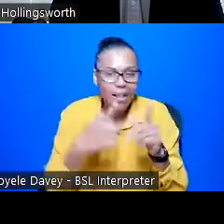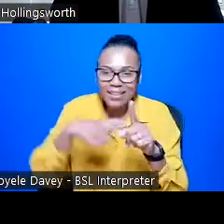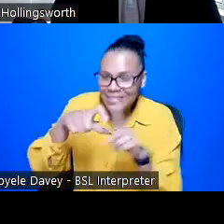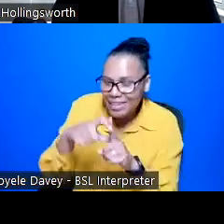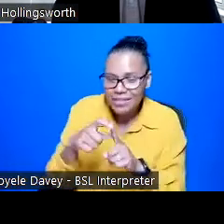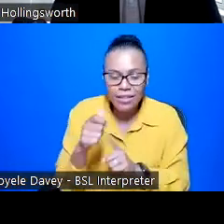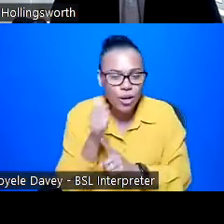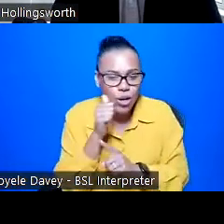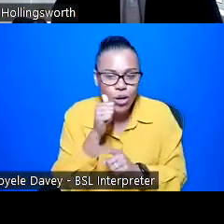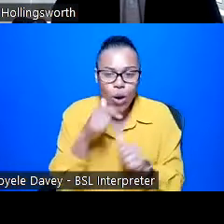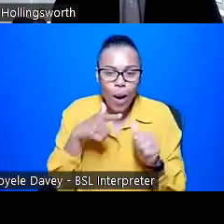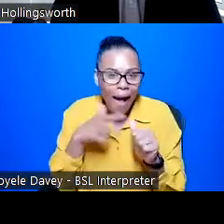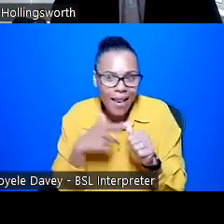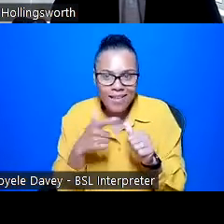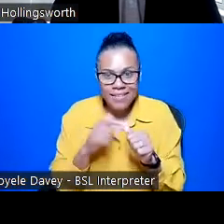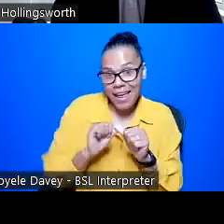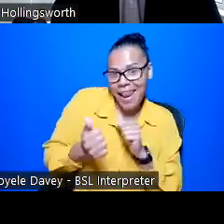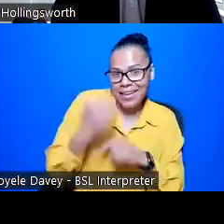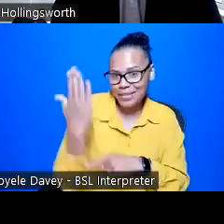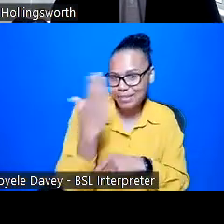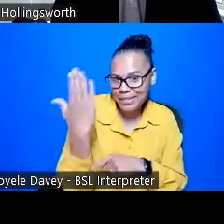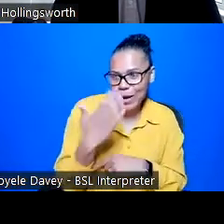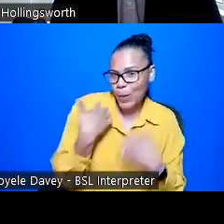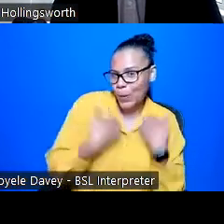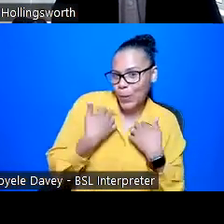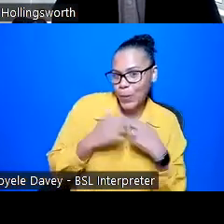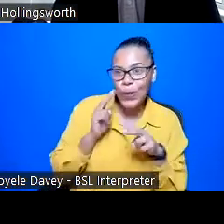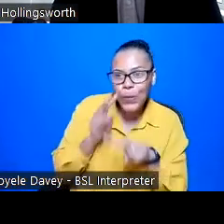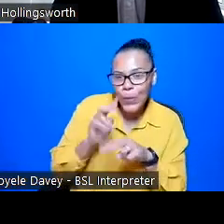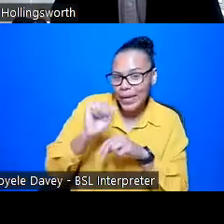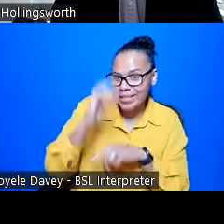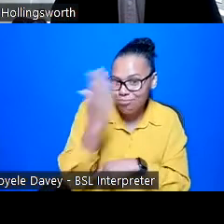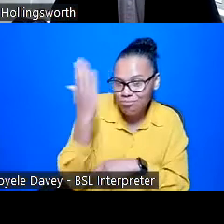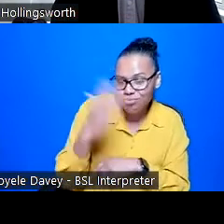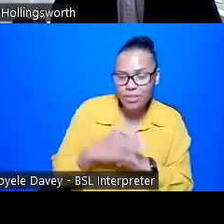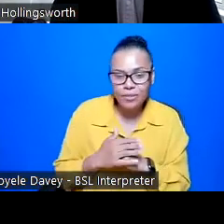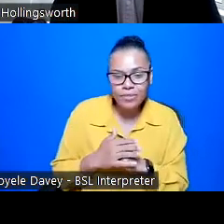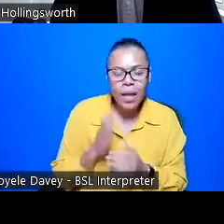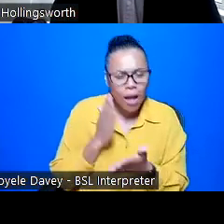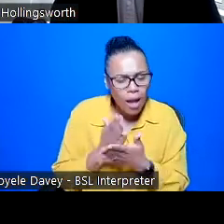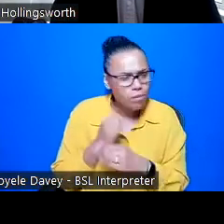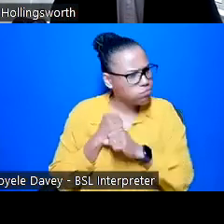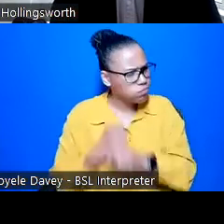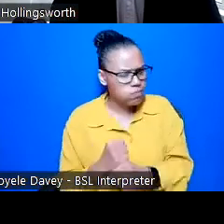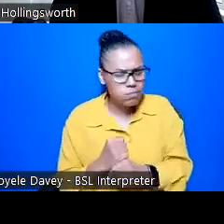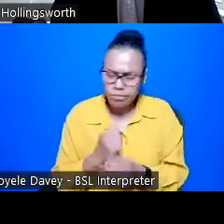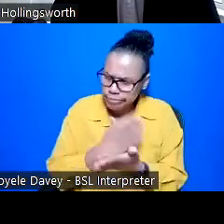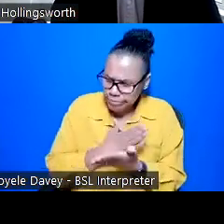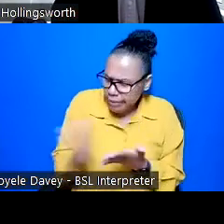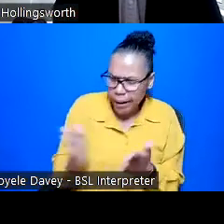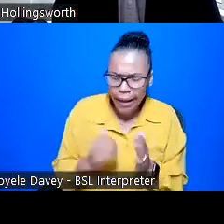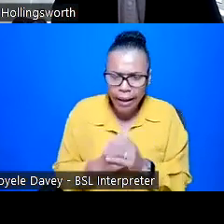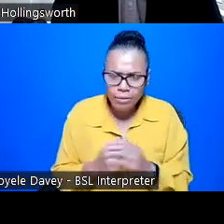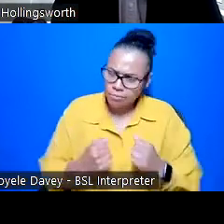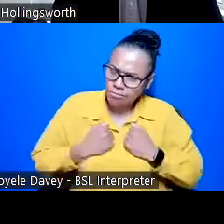me shortly, and I'm very keen to listen to him. I'm very sincere myself personally in my commitment to this. As an